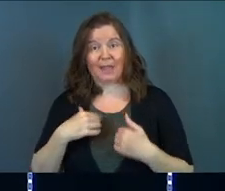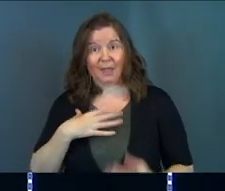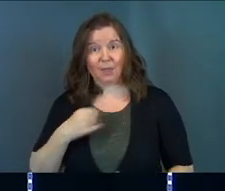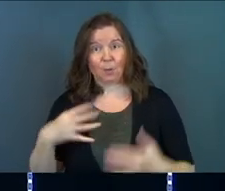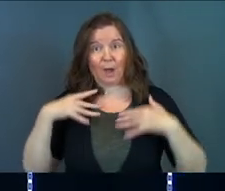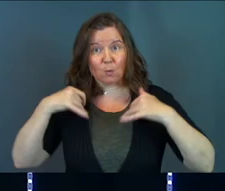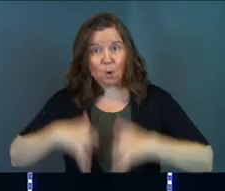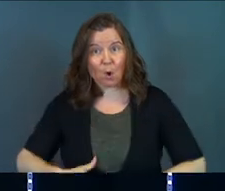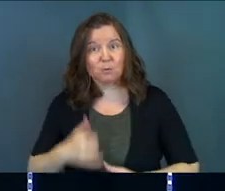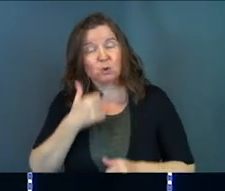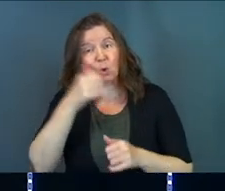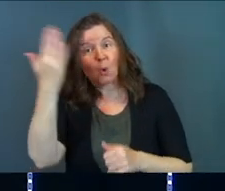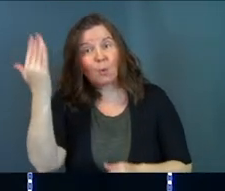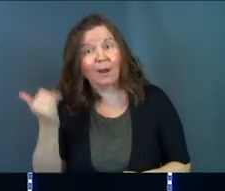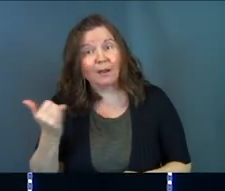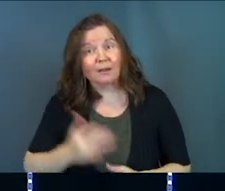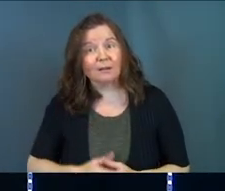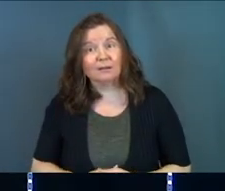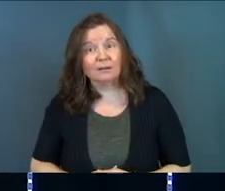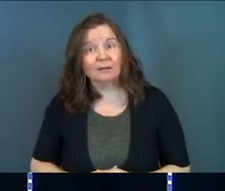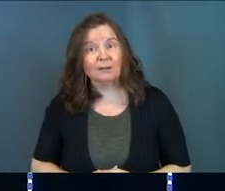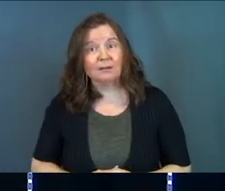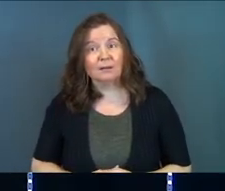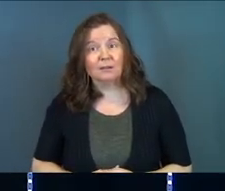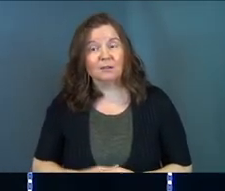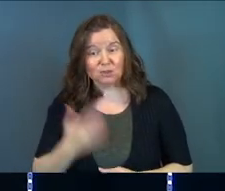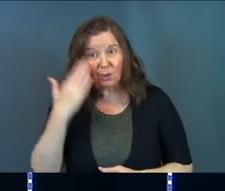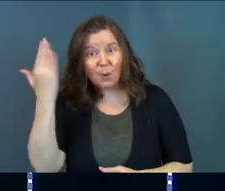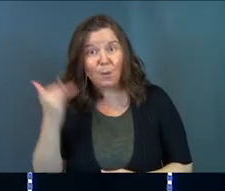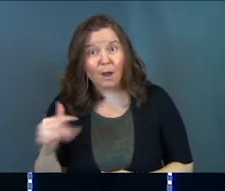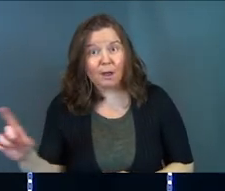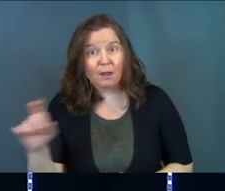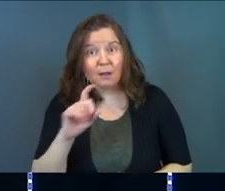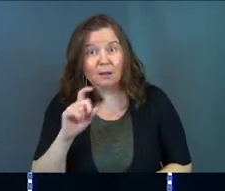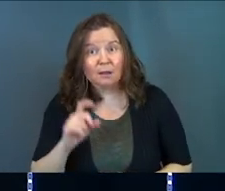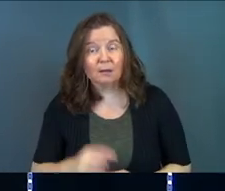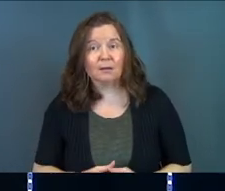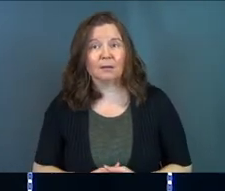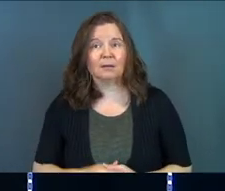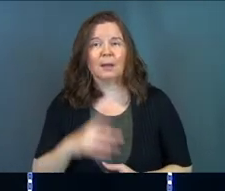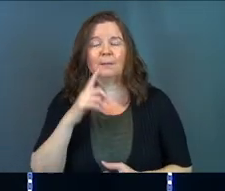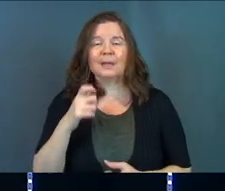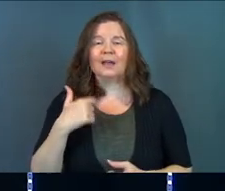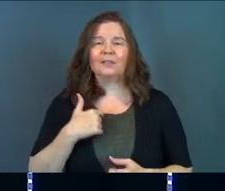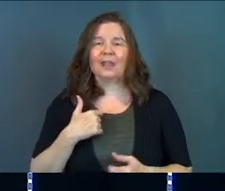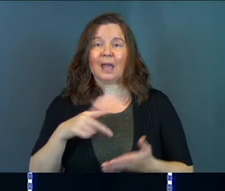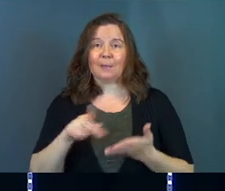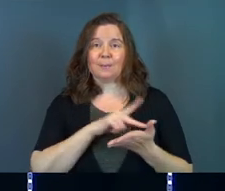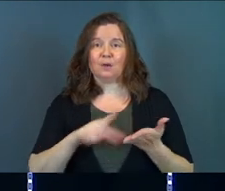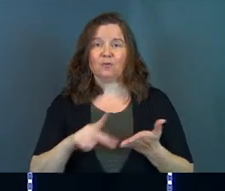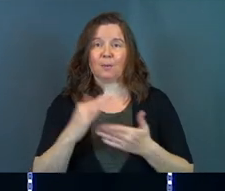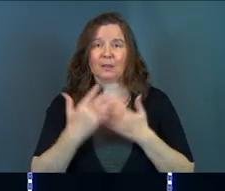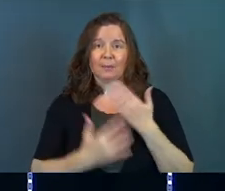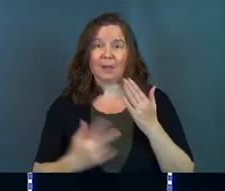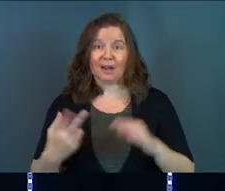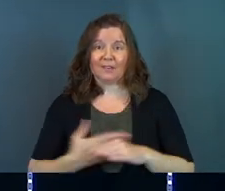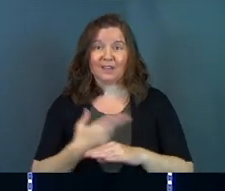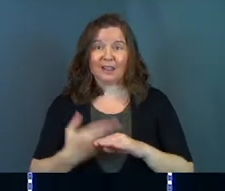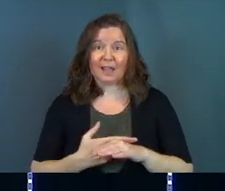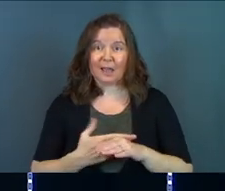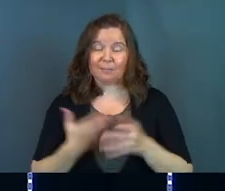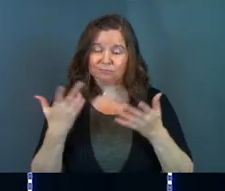the white robes on? Do you know why? Do you know why? Because they've been purified by the blood of the